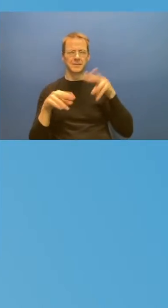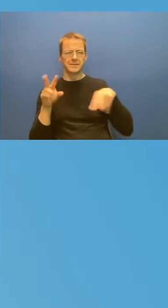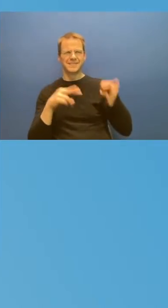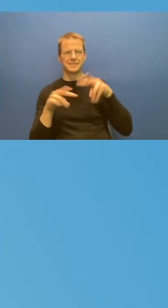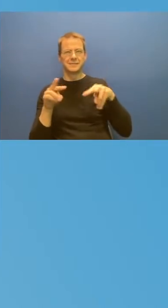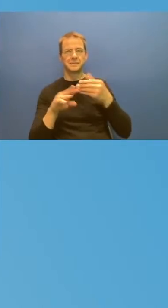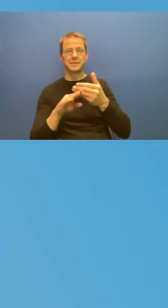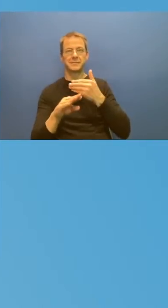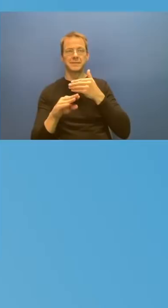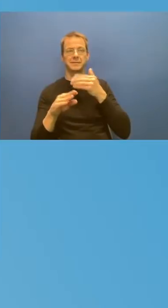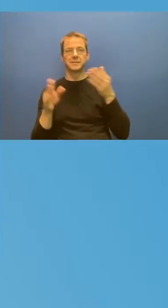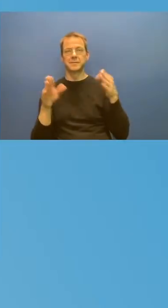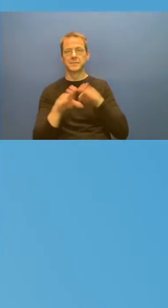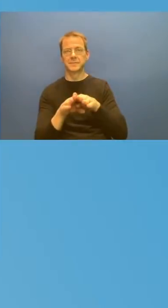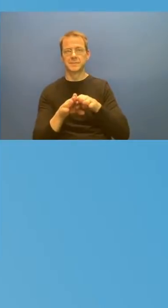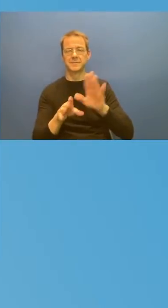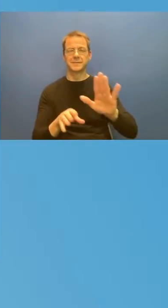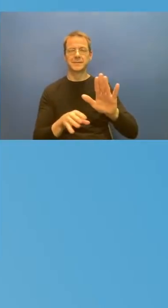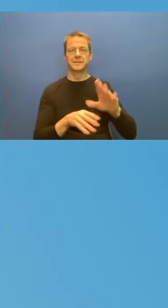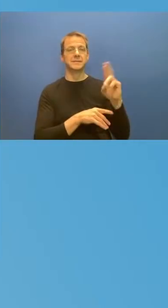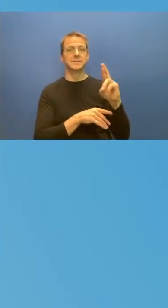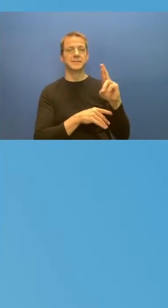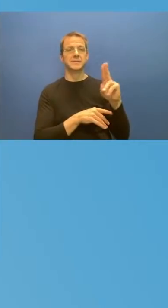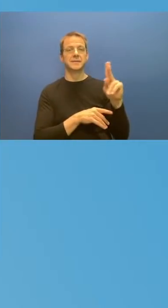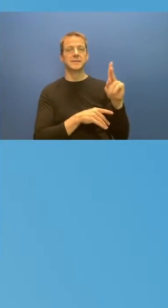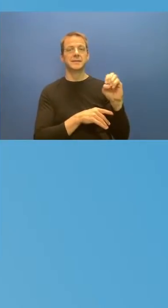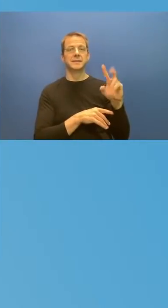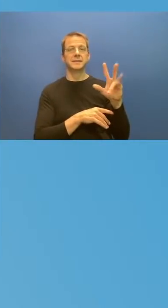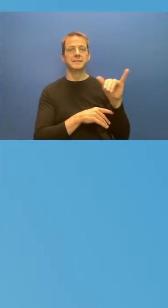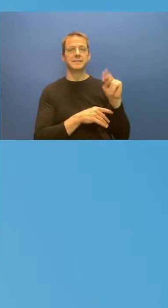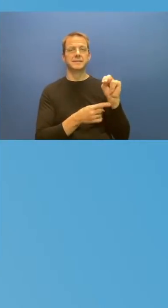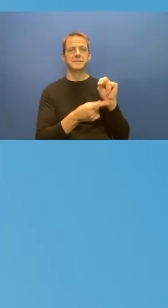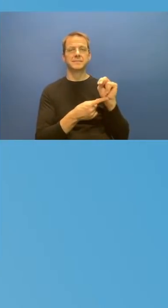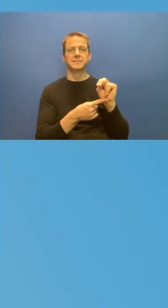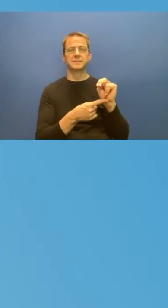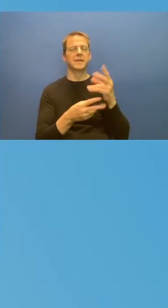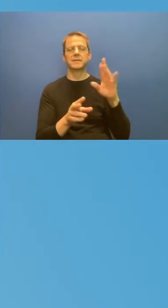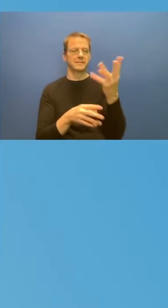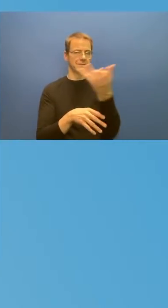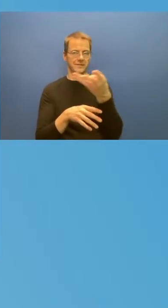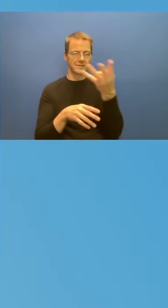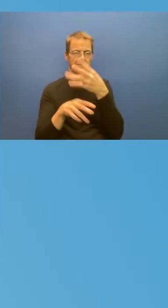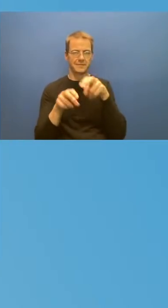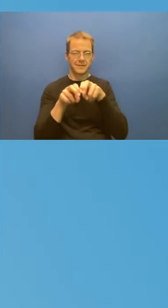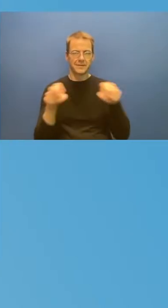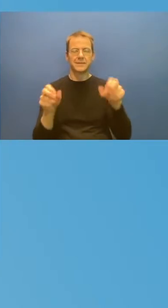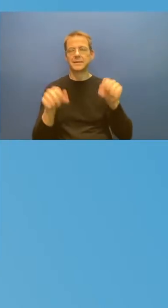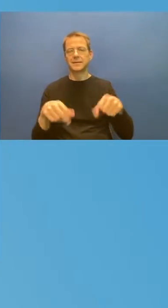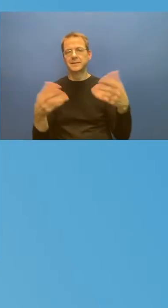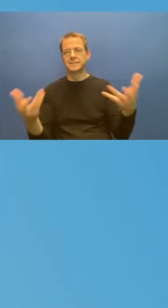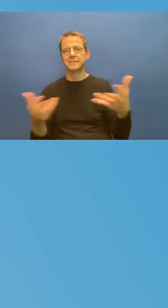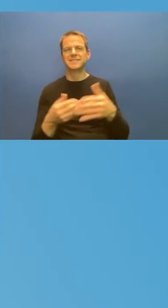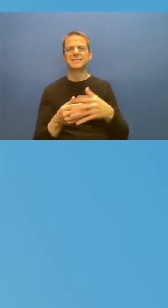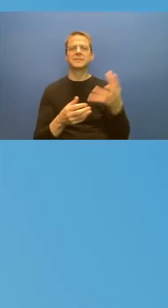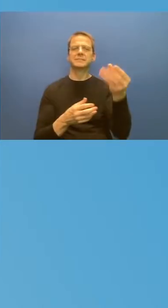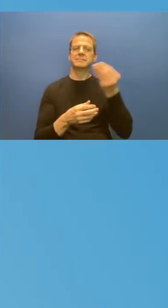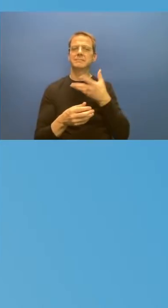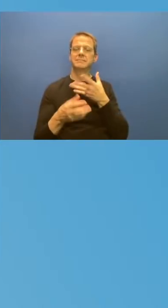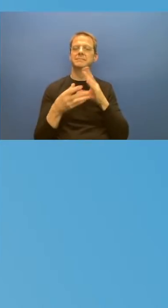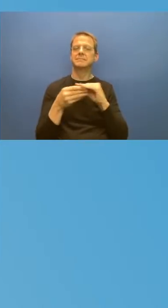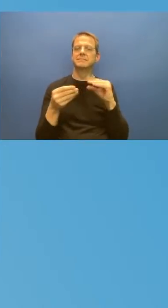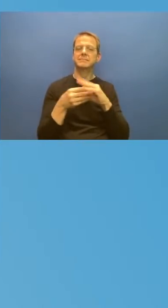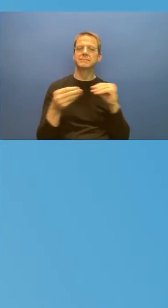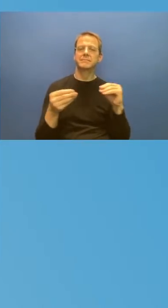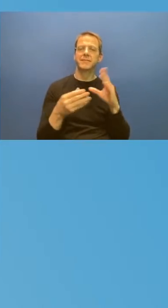Dr. Gasperowicz, if you want to weigh in, share just briefly what we do know about Omicron and what